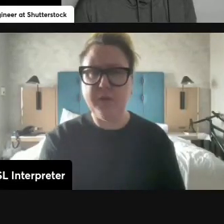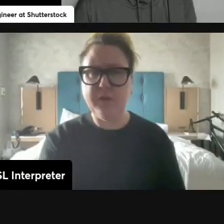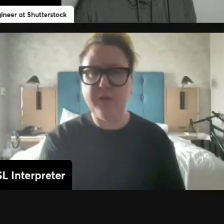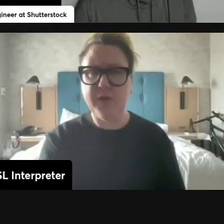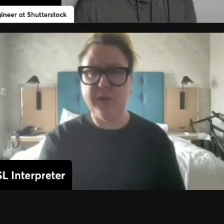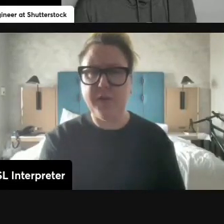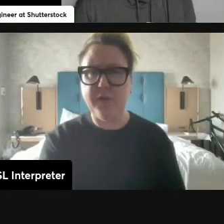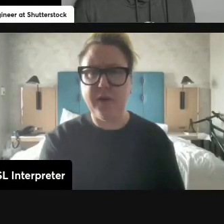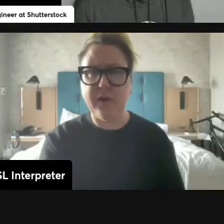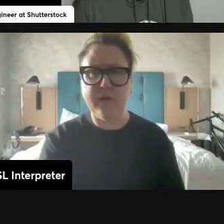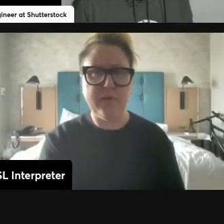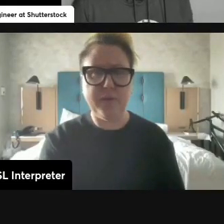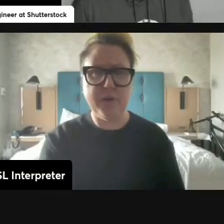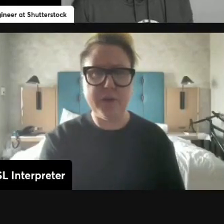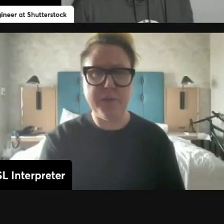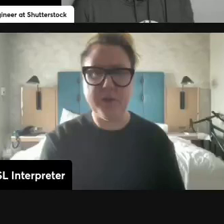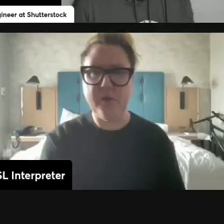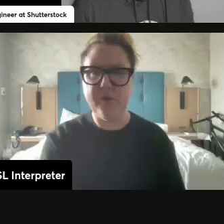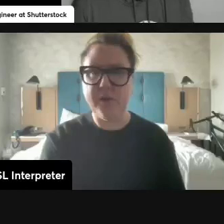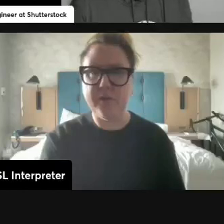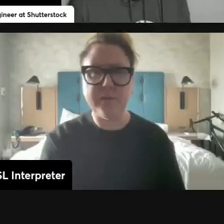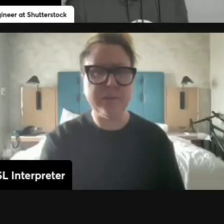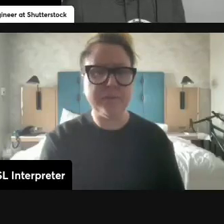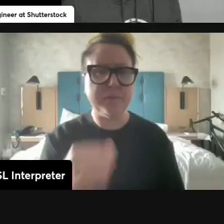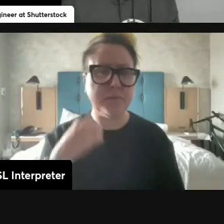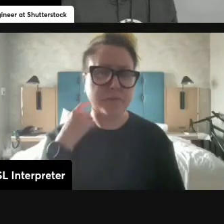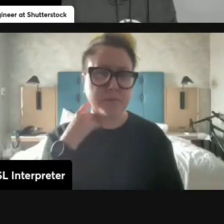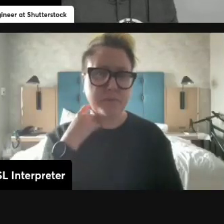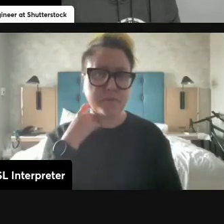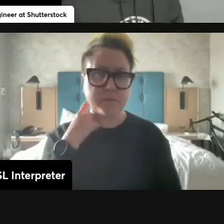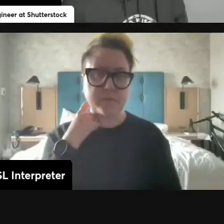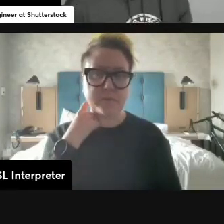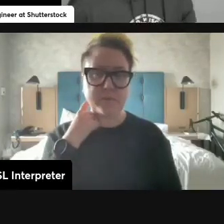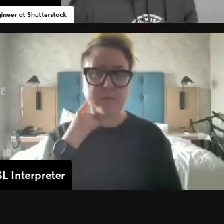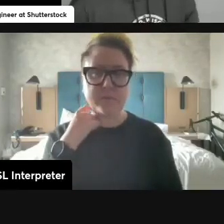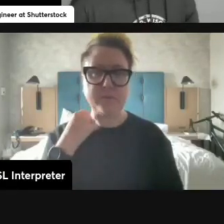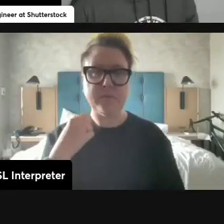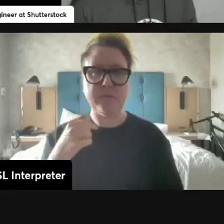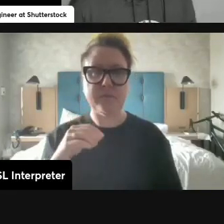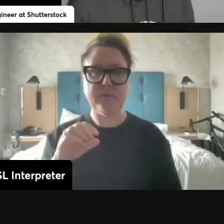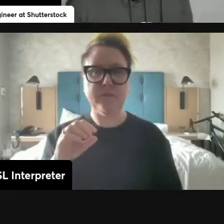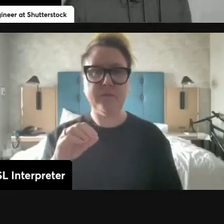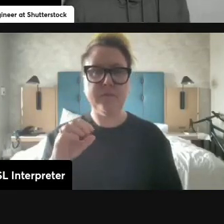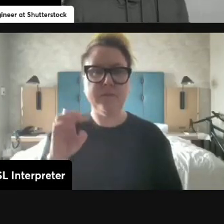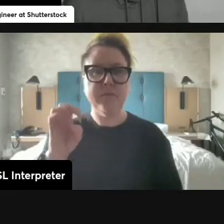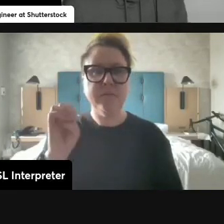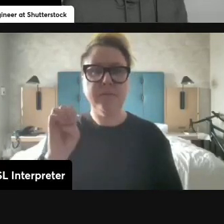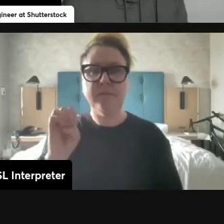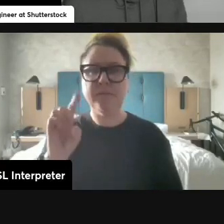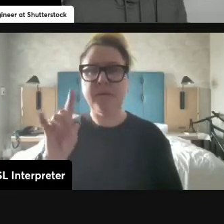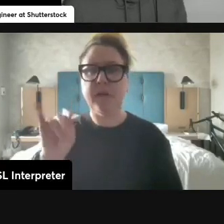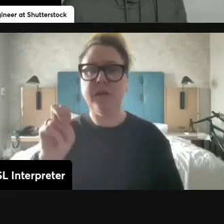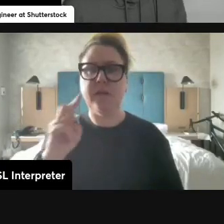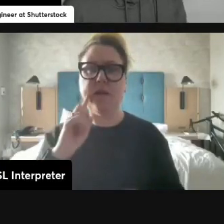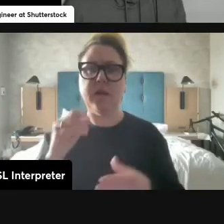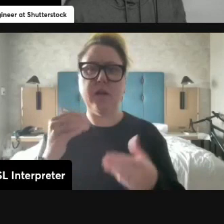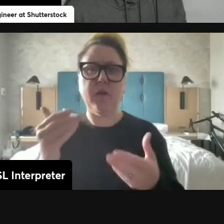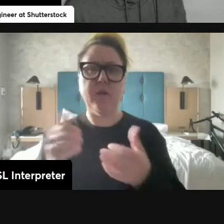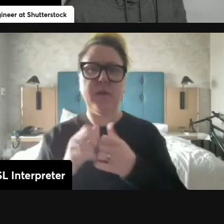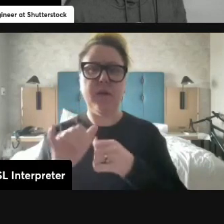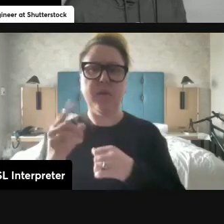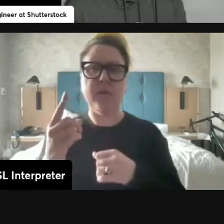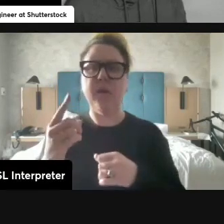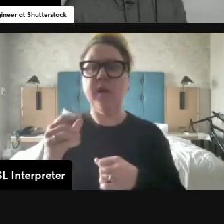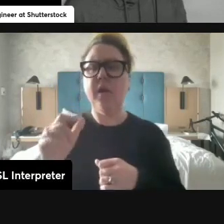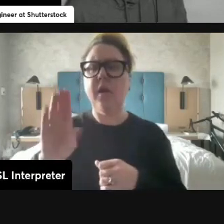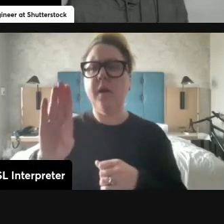Yeah, anyone feel free if you feel free to jump in, go for it. I can take a stab at this one. I would say